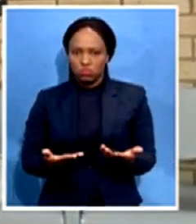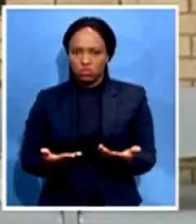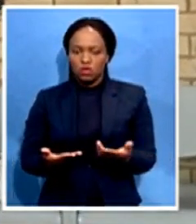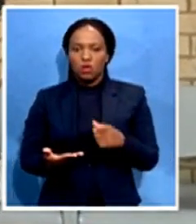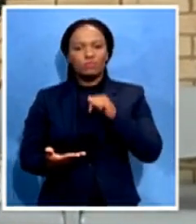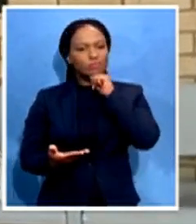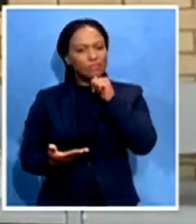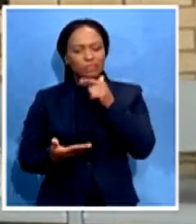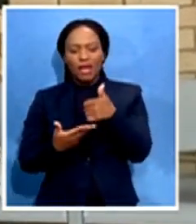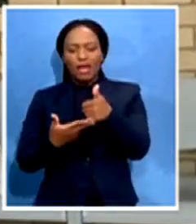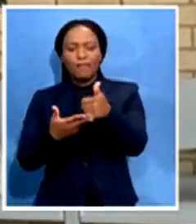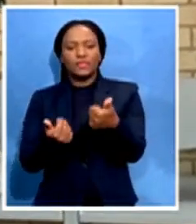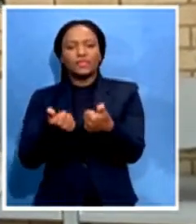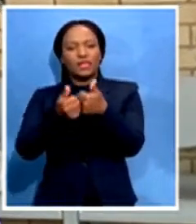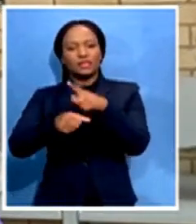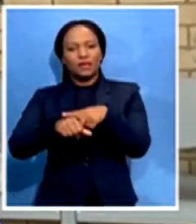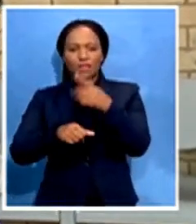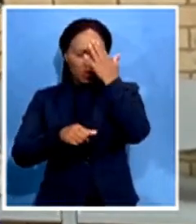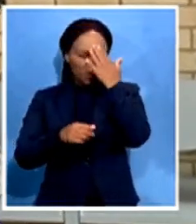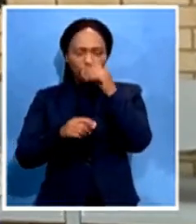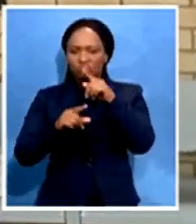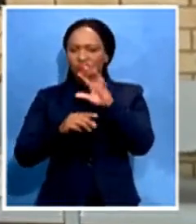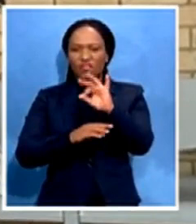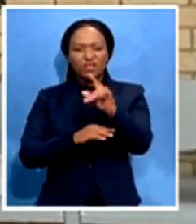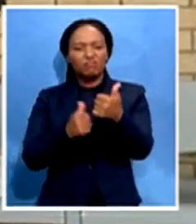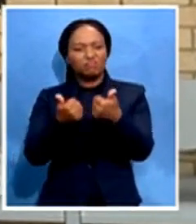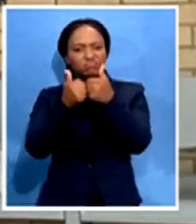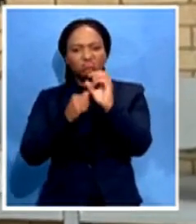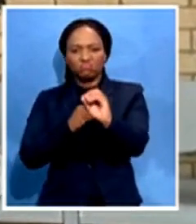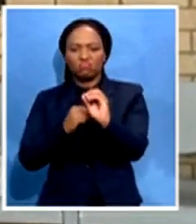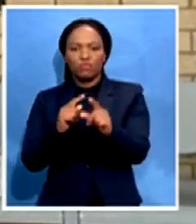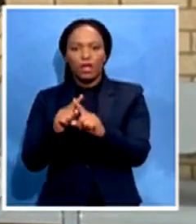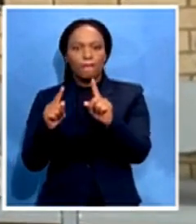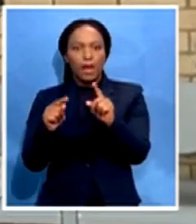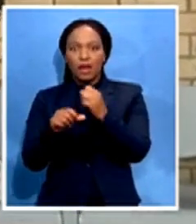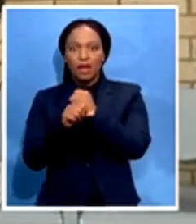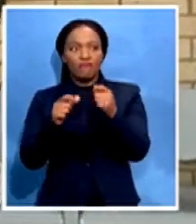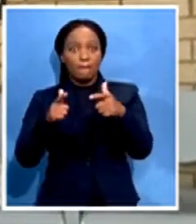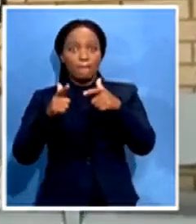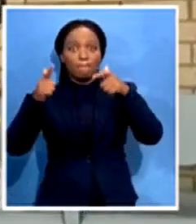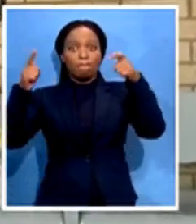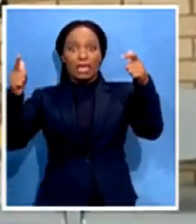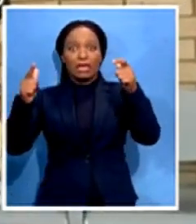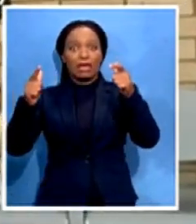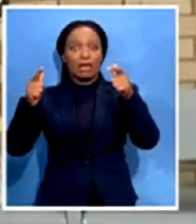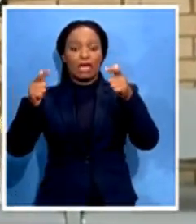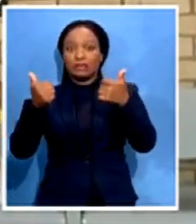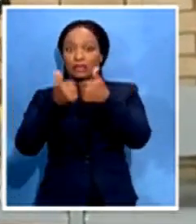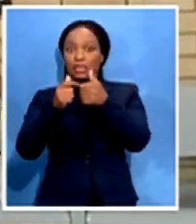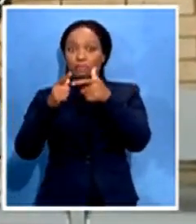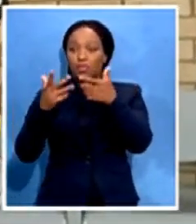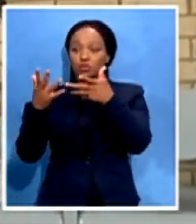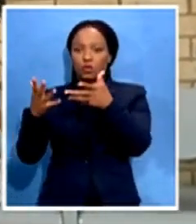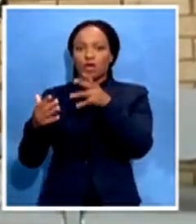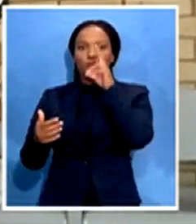adversity every day, never on the scale though. So I think and I speak for myself and perhaps for some of my colleagues, I must say I